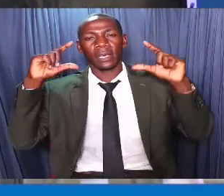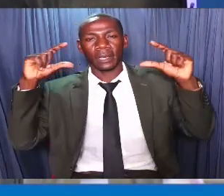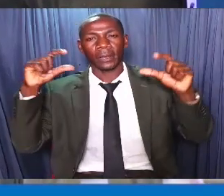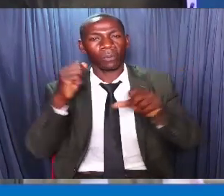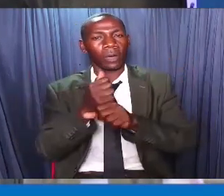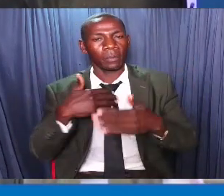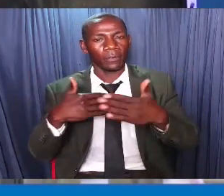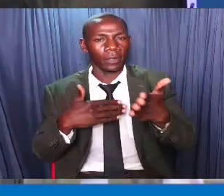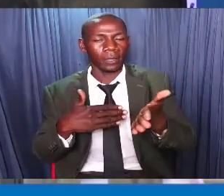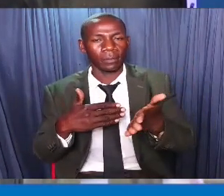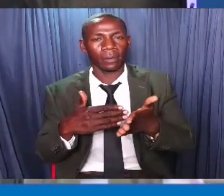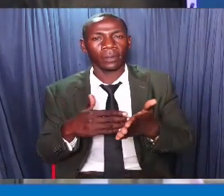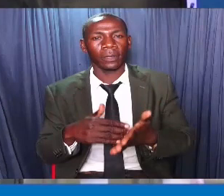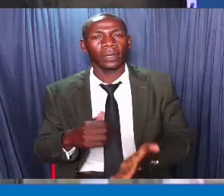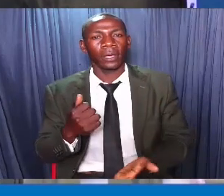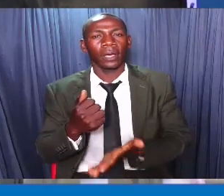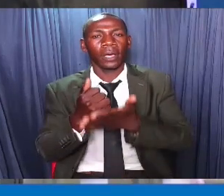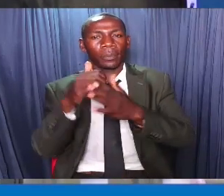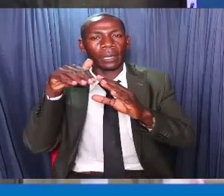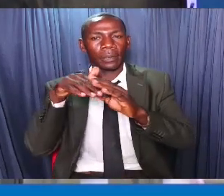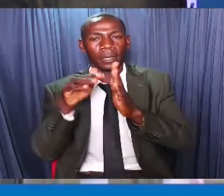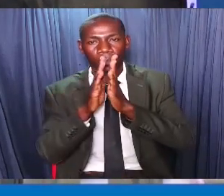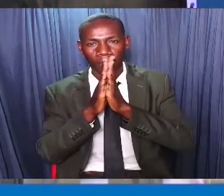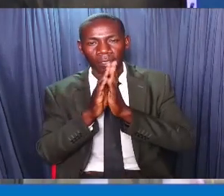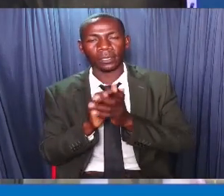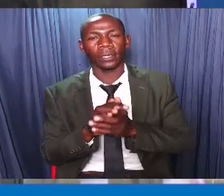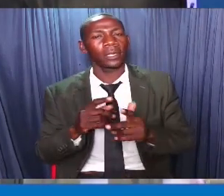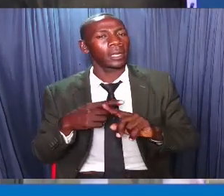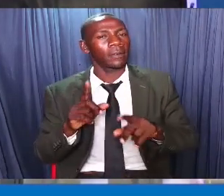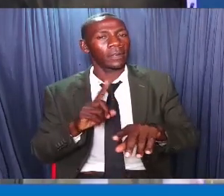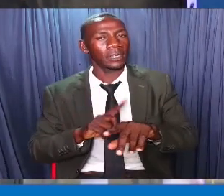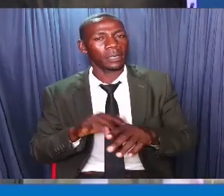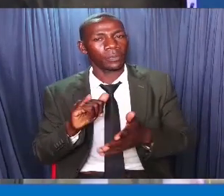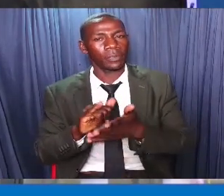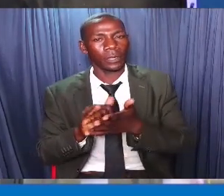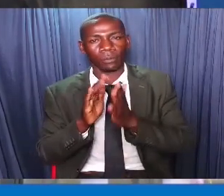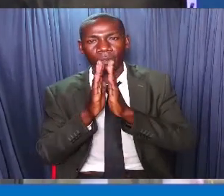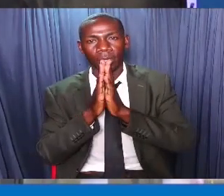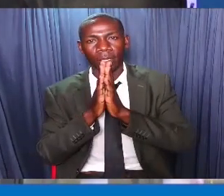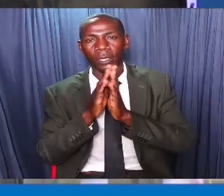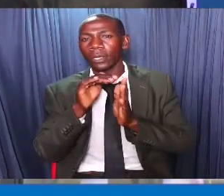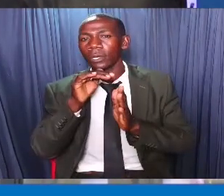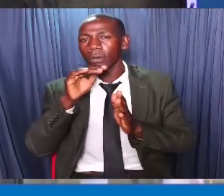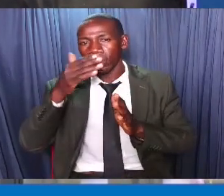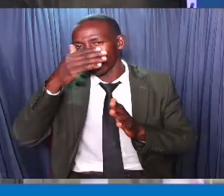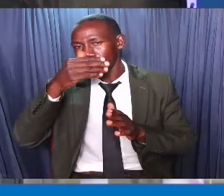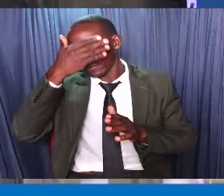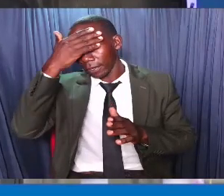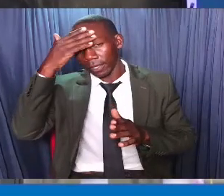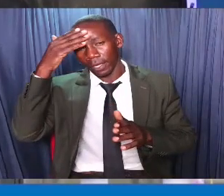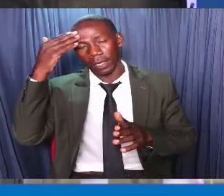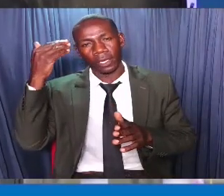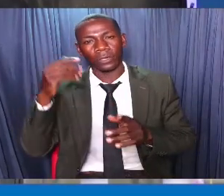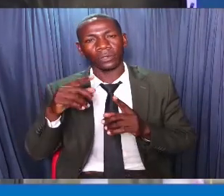he has a great task before him. Tumunge mkono kwa maombi. Let's join him in prayer. Kila wakati unapoomba. Whenever you pray. Usiache kumkumbuka mtumishi wa